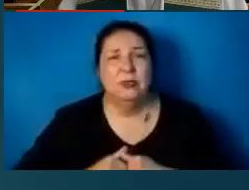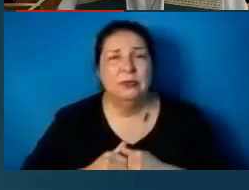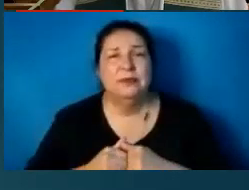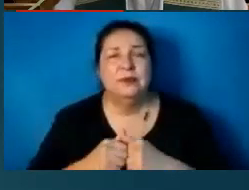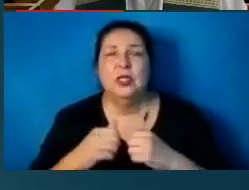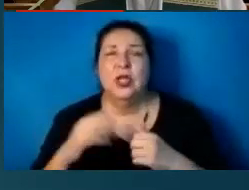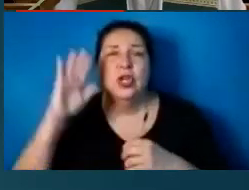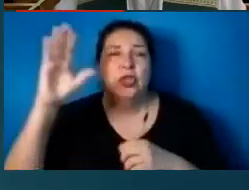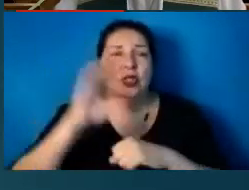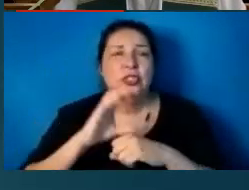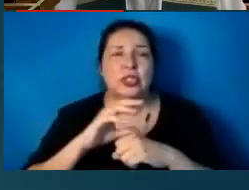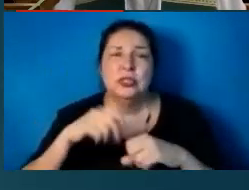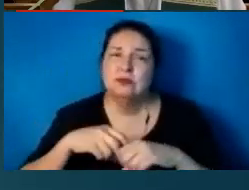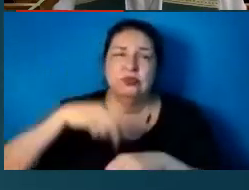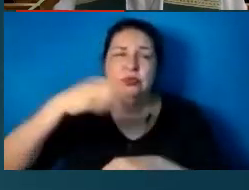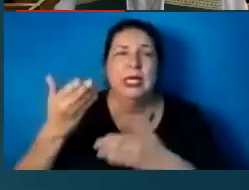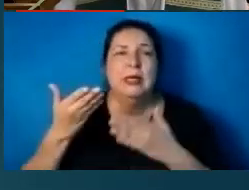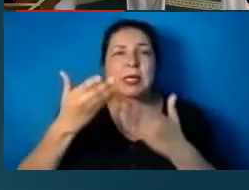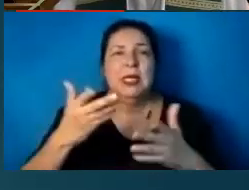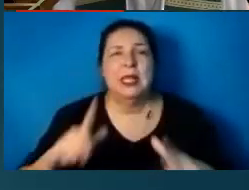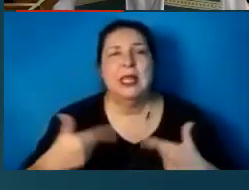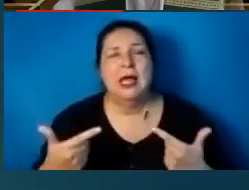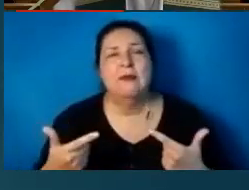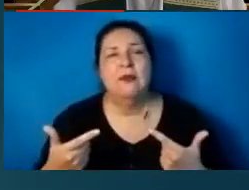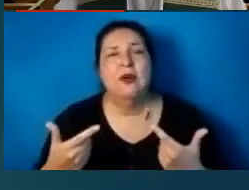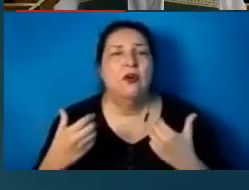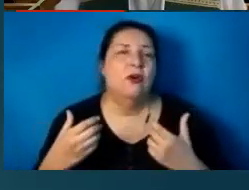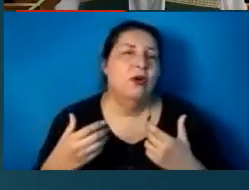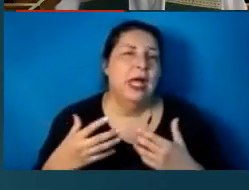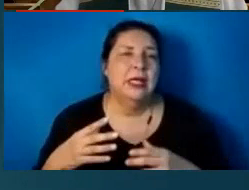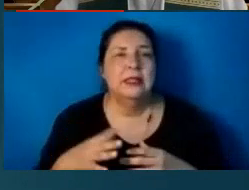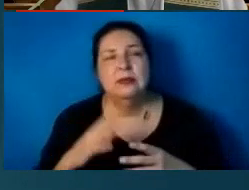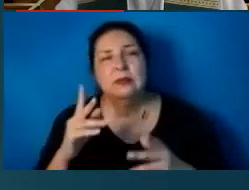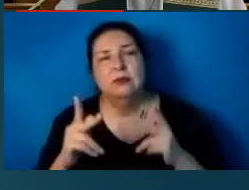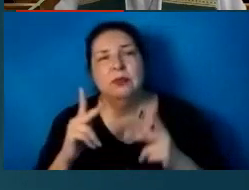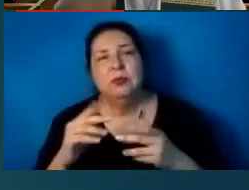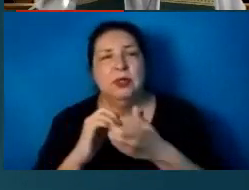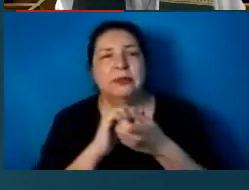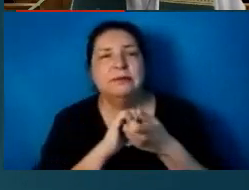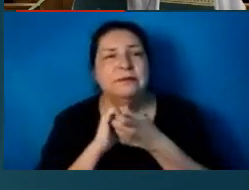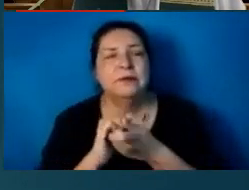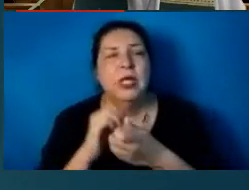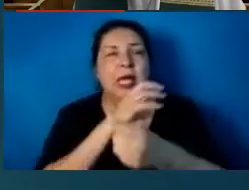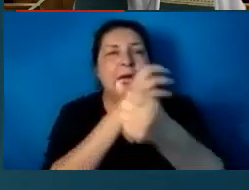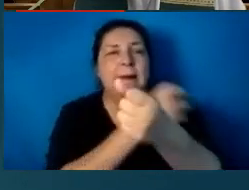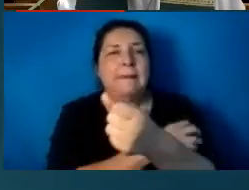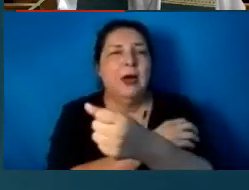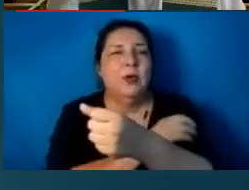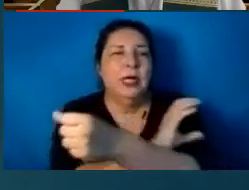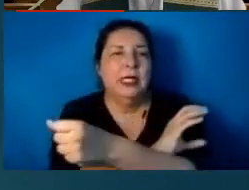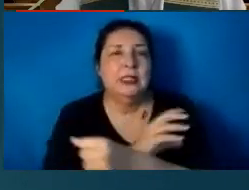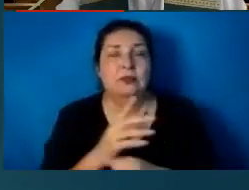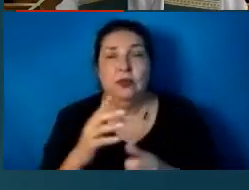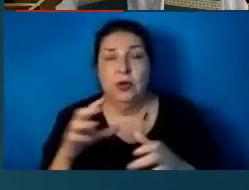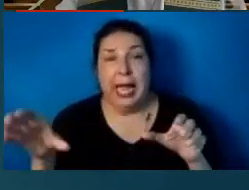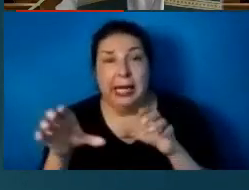be a life-giving force, ambassadors of reconciliation. Empower us for action that we will do more than talk,